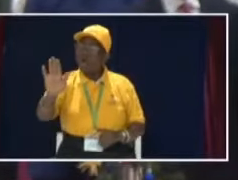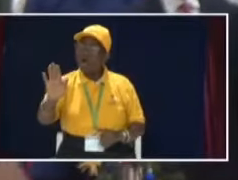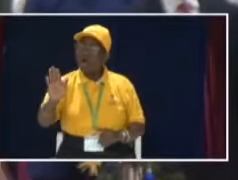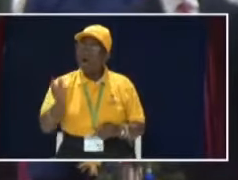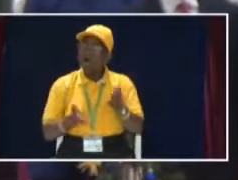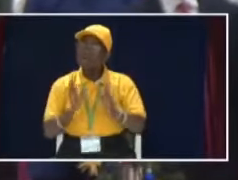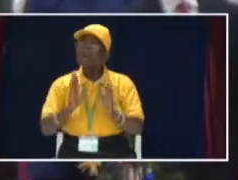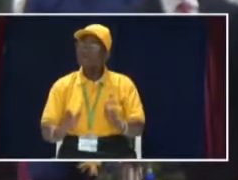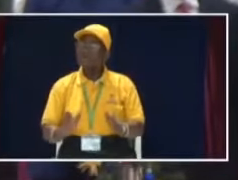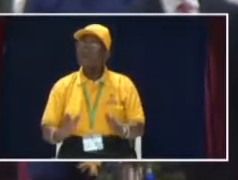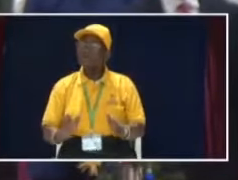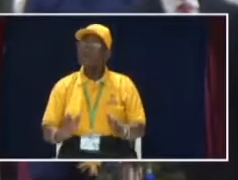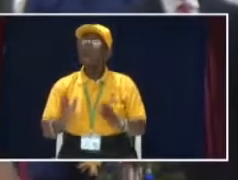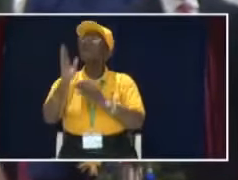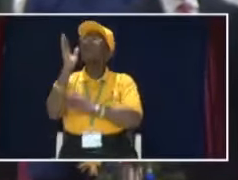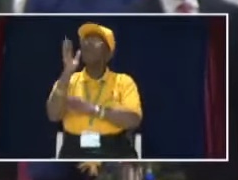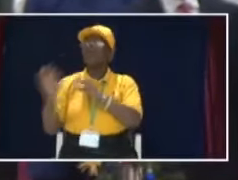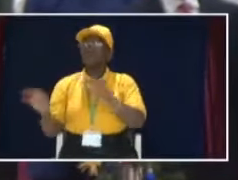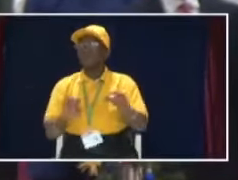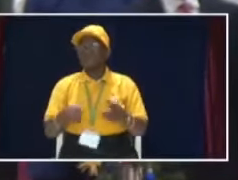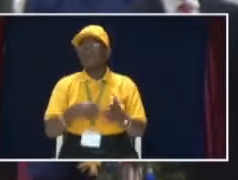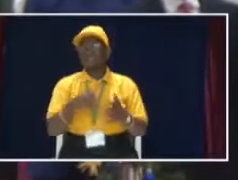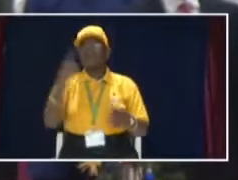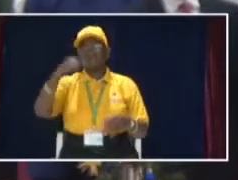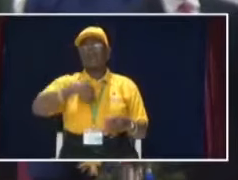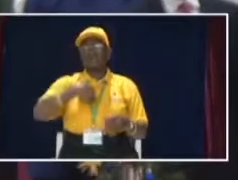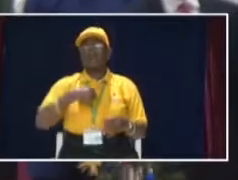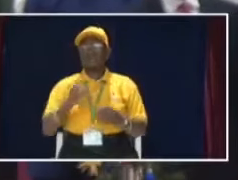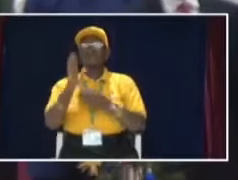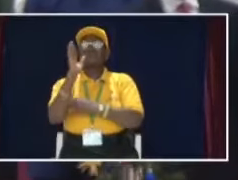God, do this for me. God, do that for me.